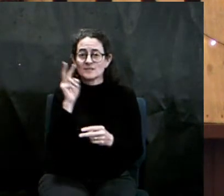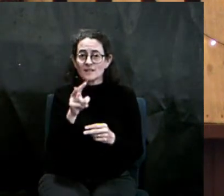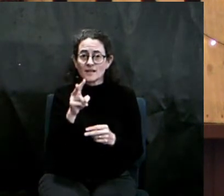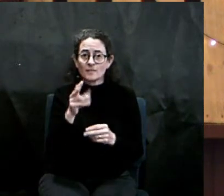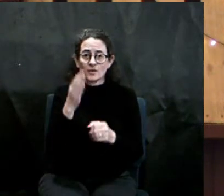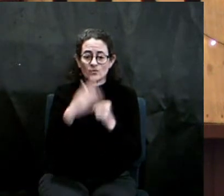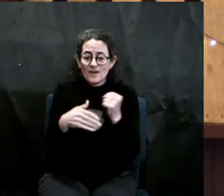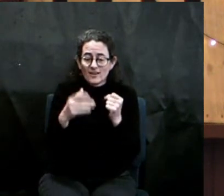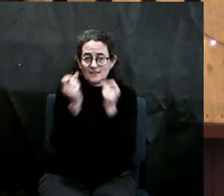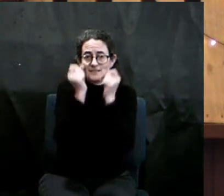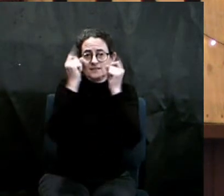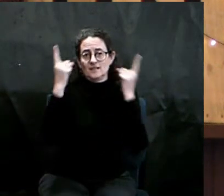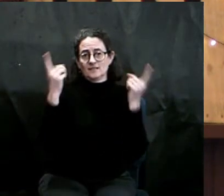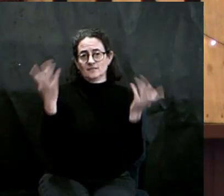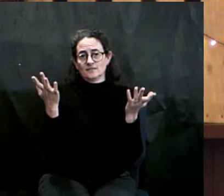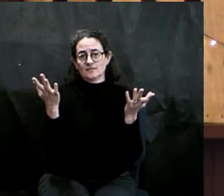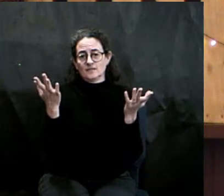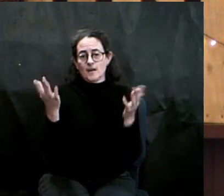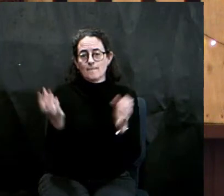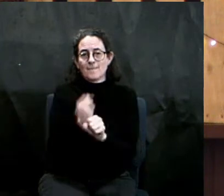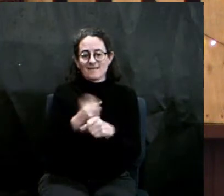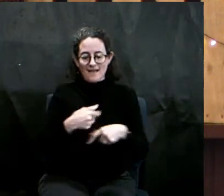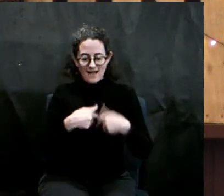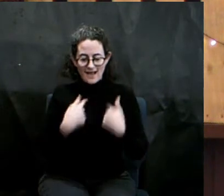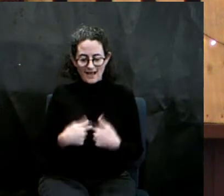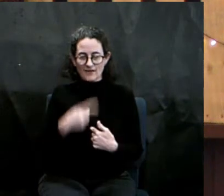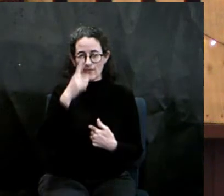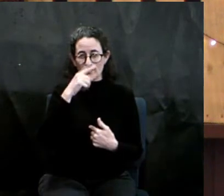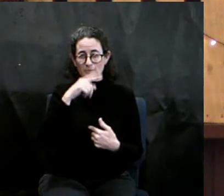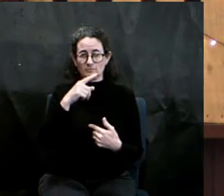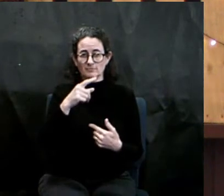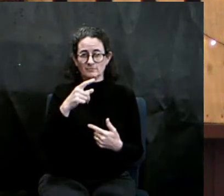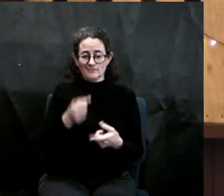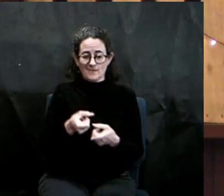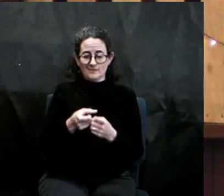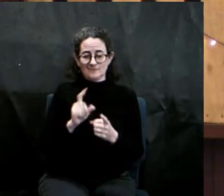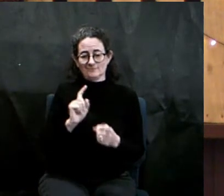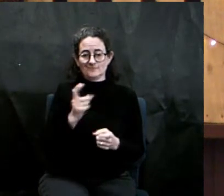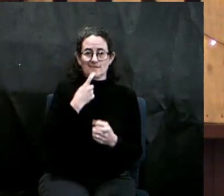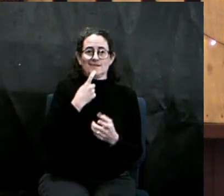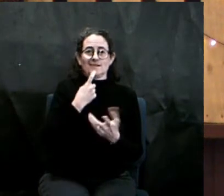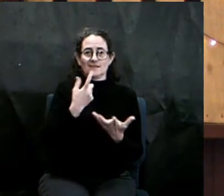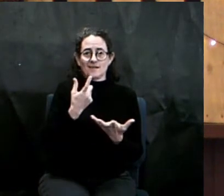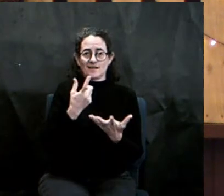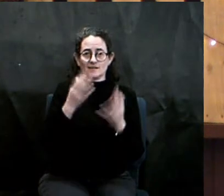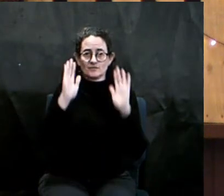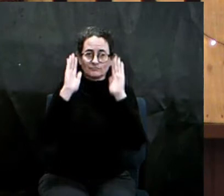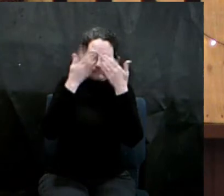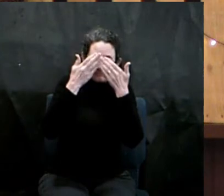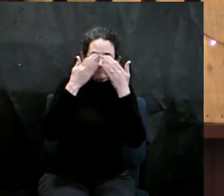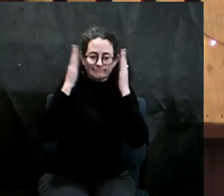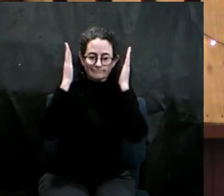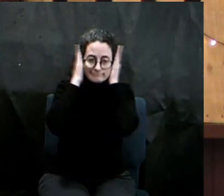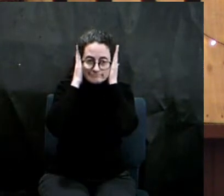never perceiving. Make the heart of this people calloused, make their ears dull and close their eyes. Otherwise